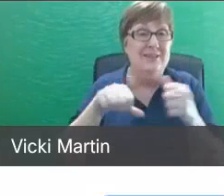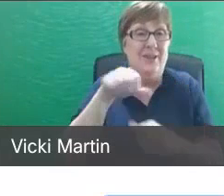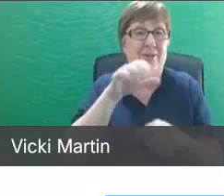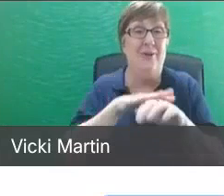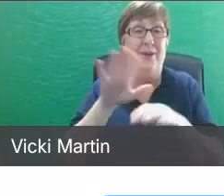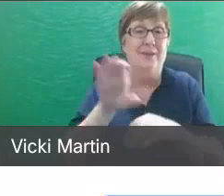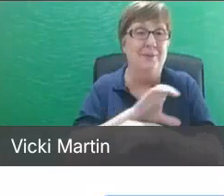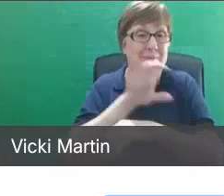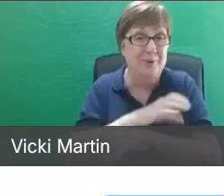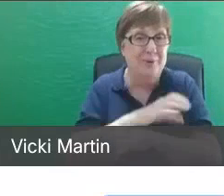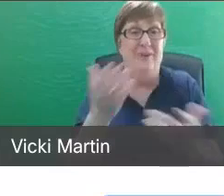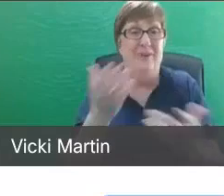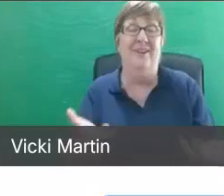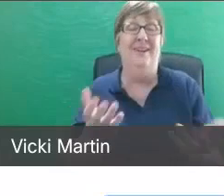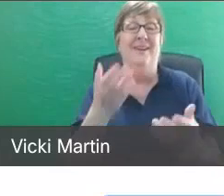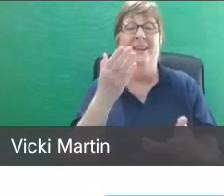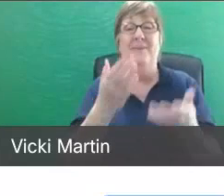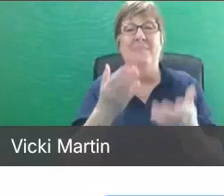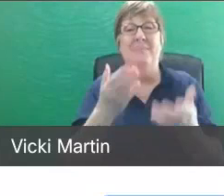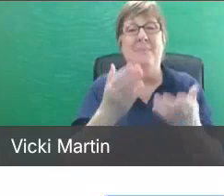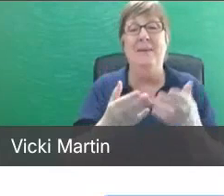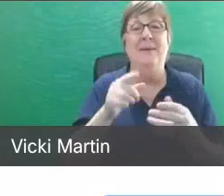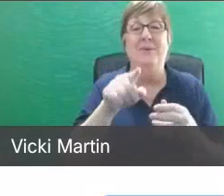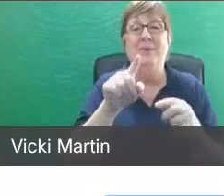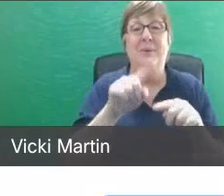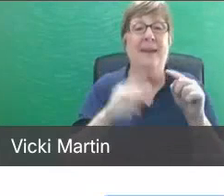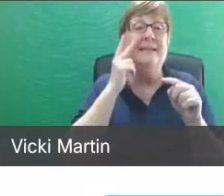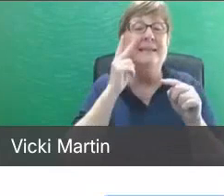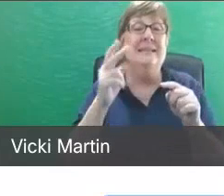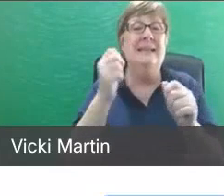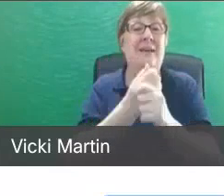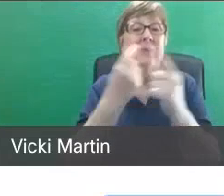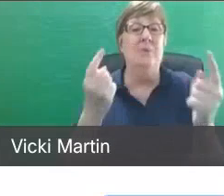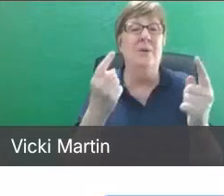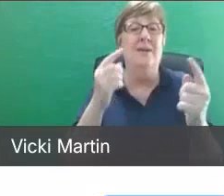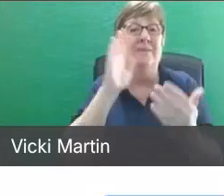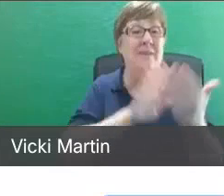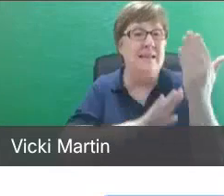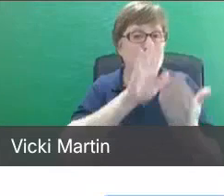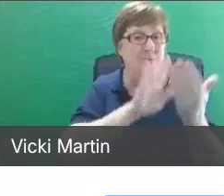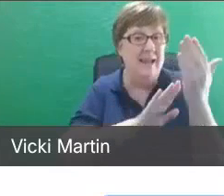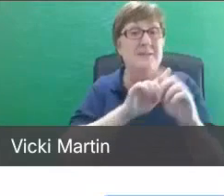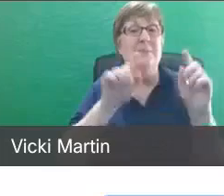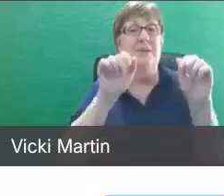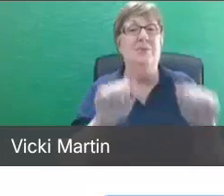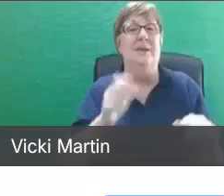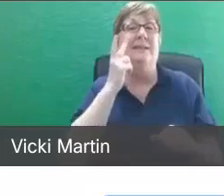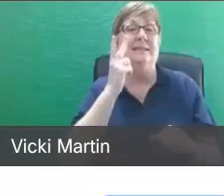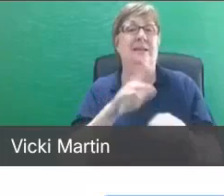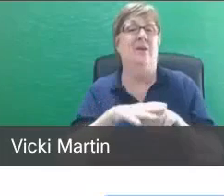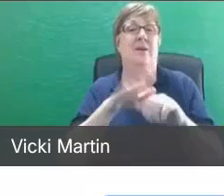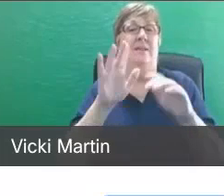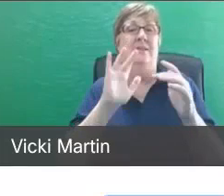and friends that you might not be able to see on a day-to-day basis now. And also a big one is just